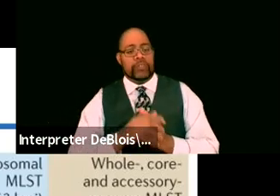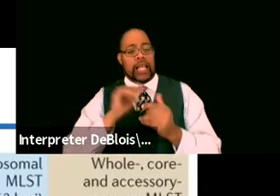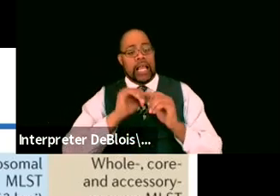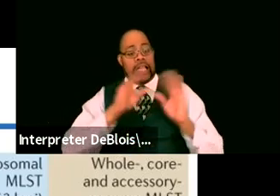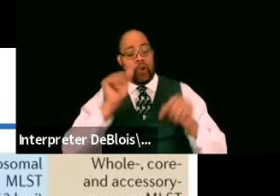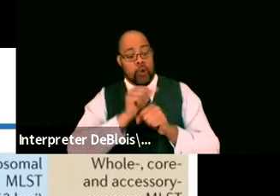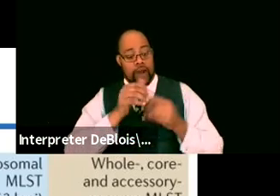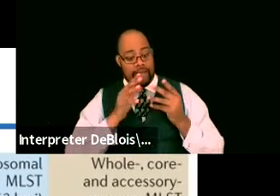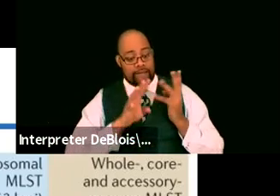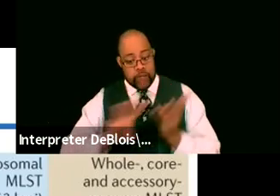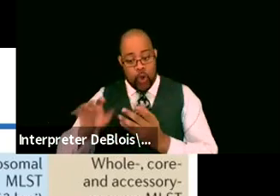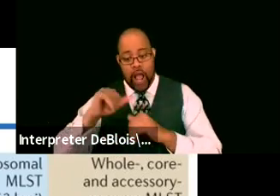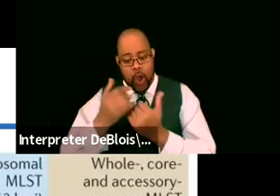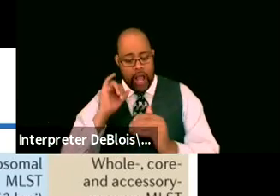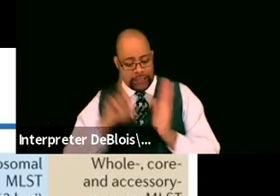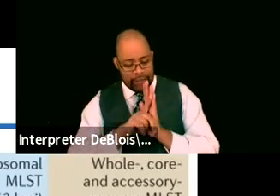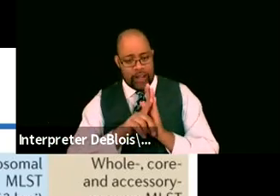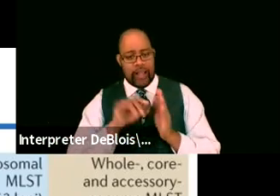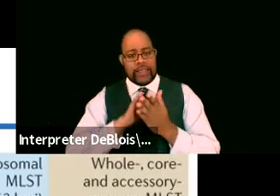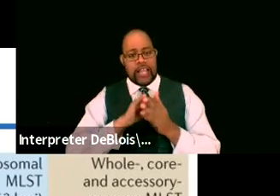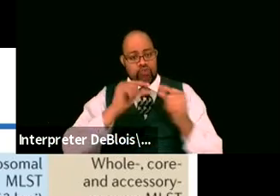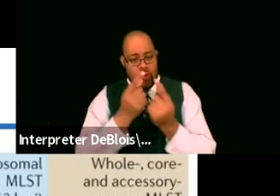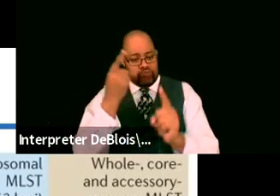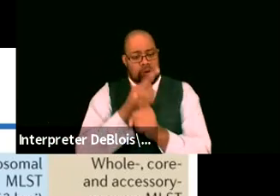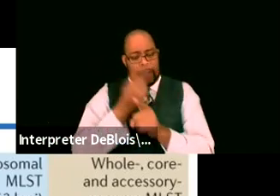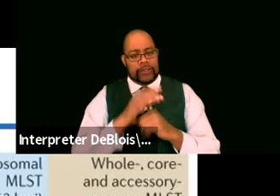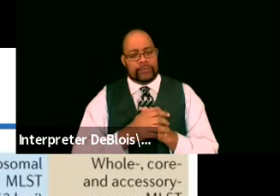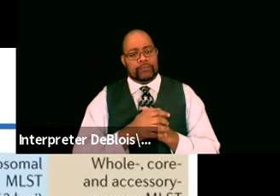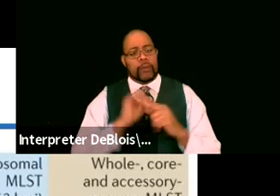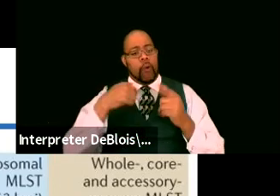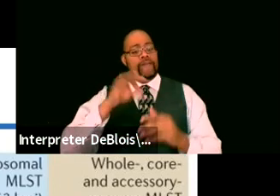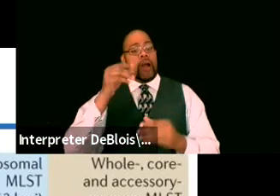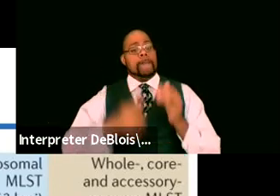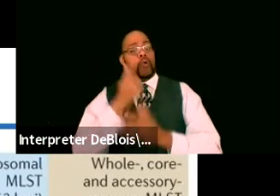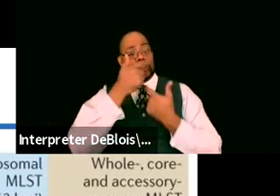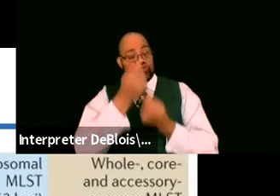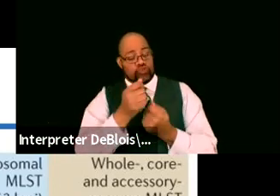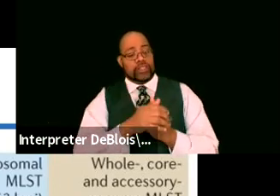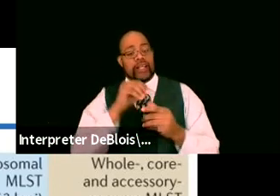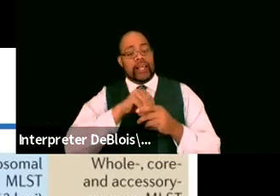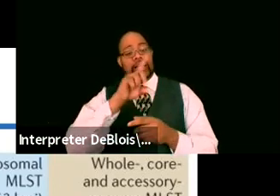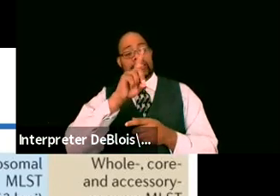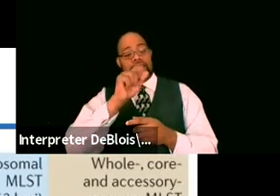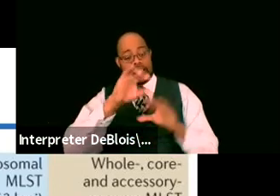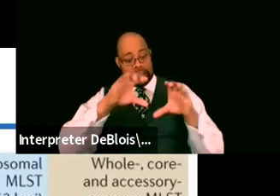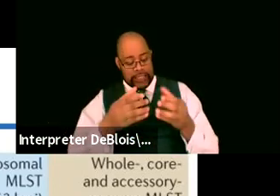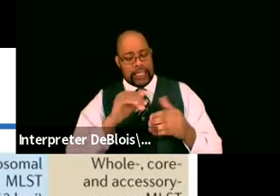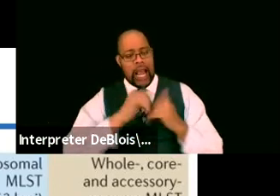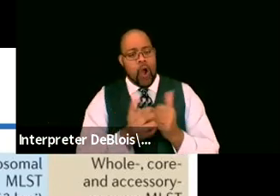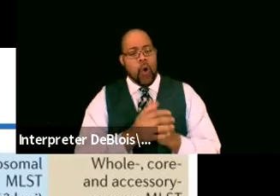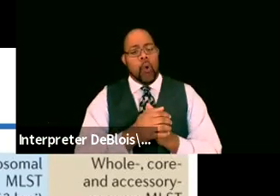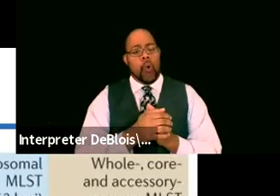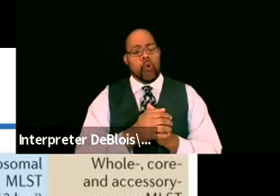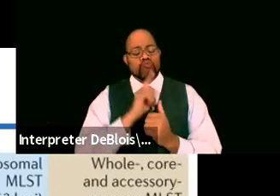workflow into how to identify the species correctly. But what I found most interesting of all in this data set is that how